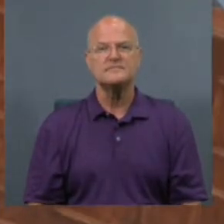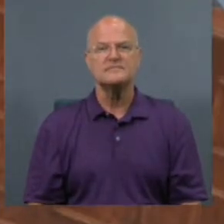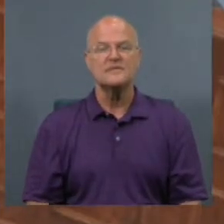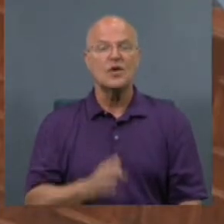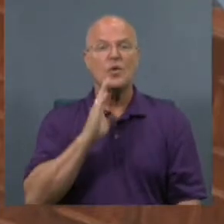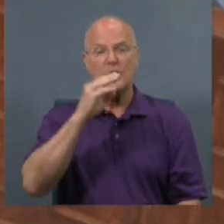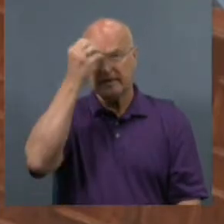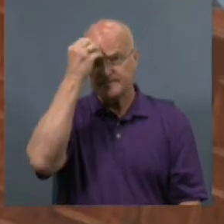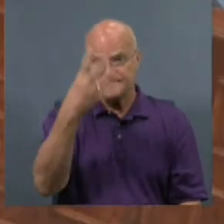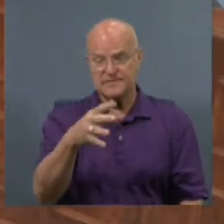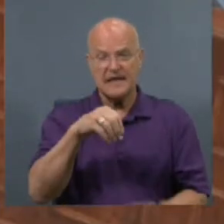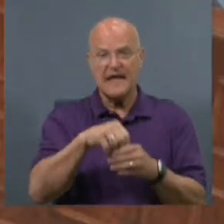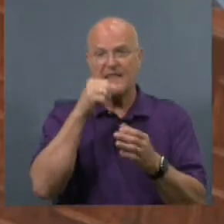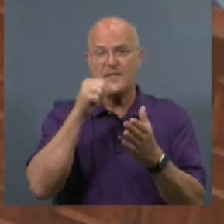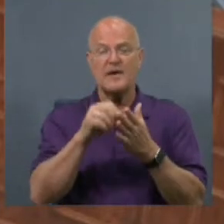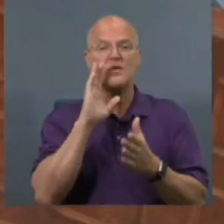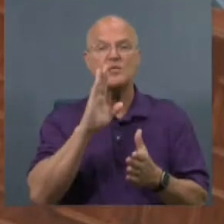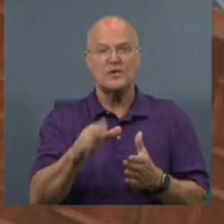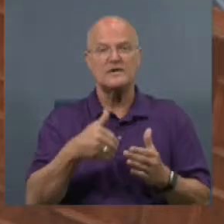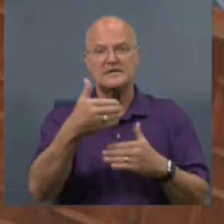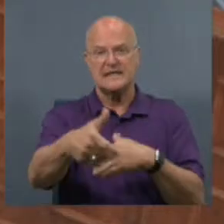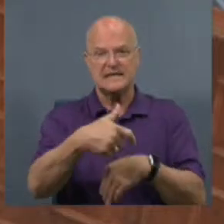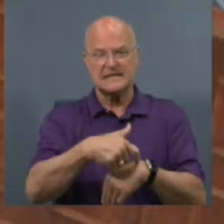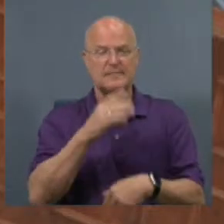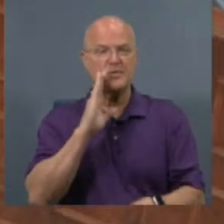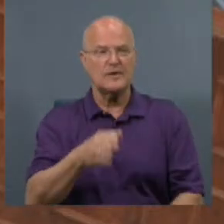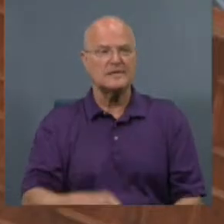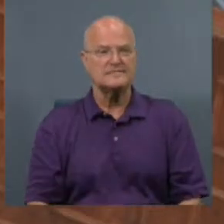get notification in the mail. Yeah. Yes.